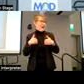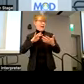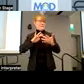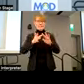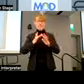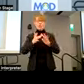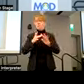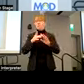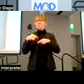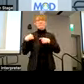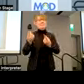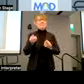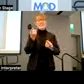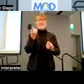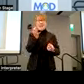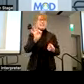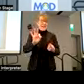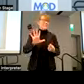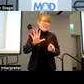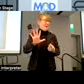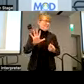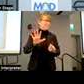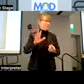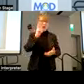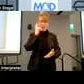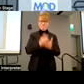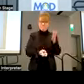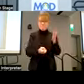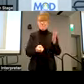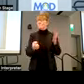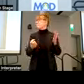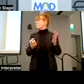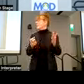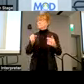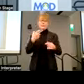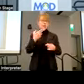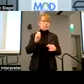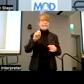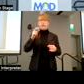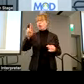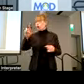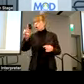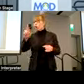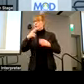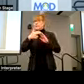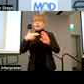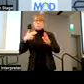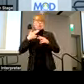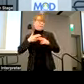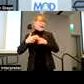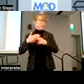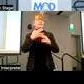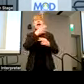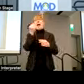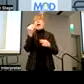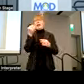1995. So I'm just owning it. My pronouns are she and her. And I'm really glad to be here talking to you about